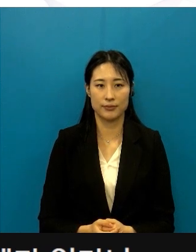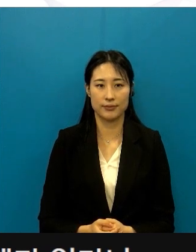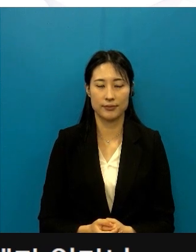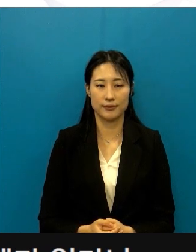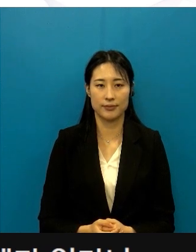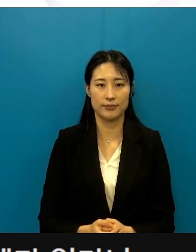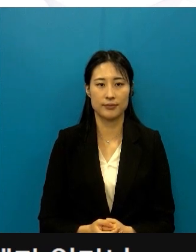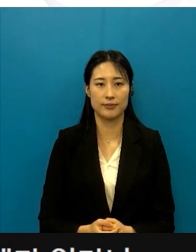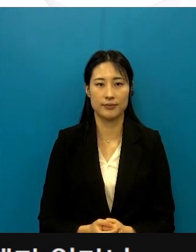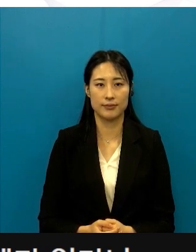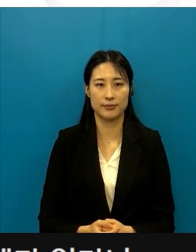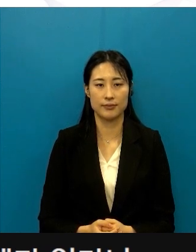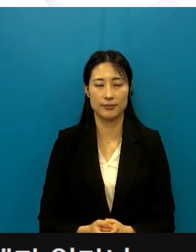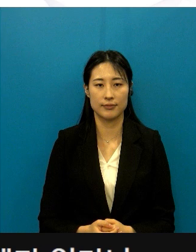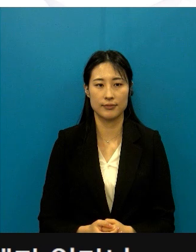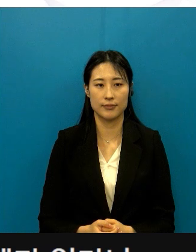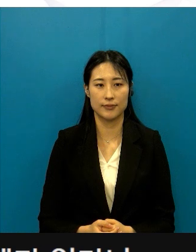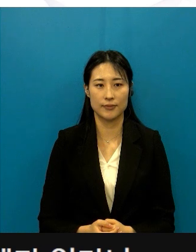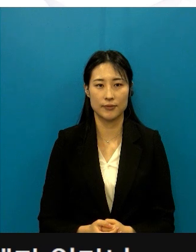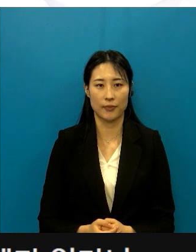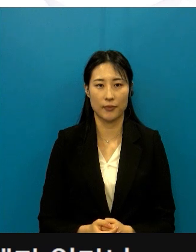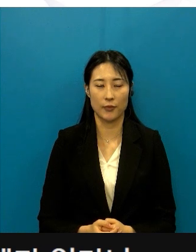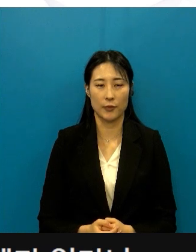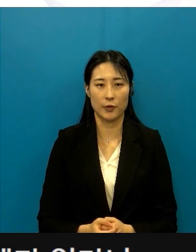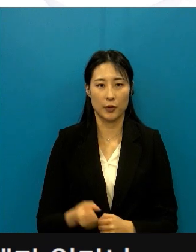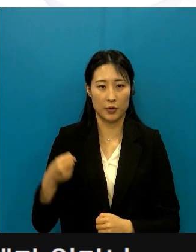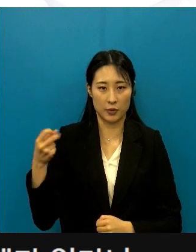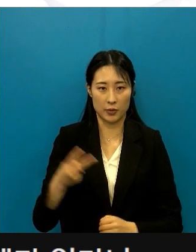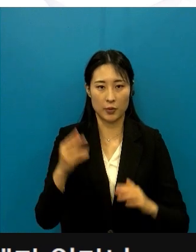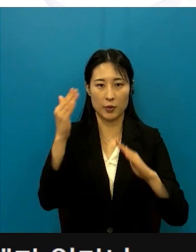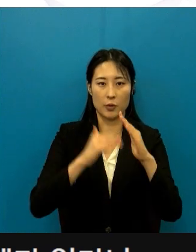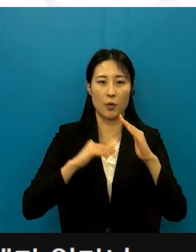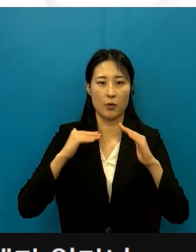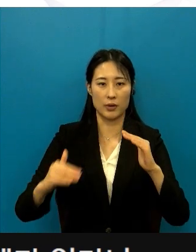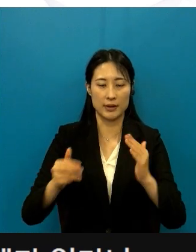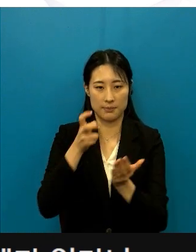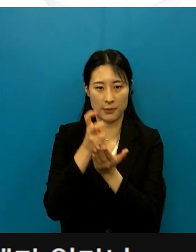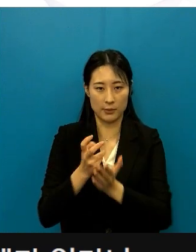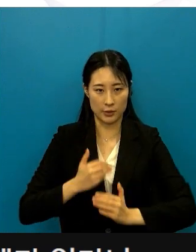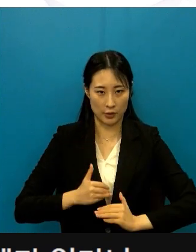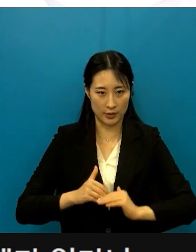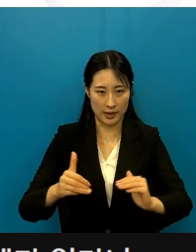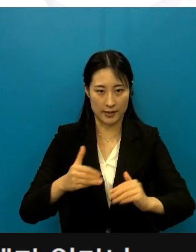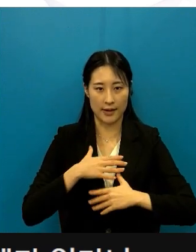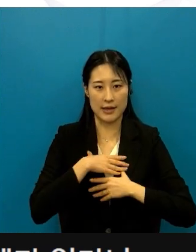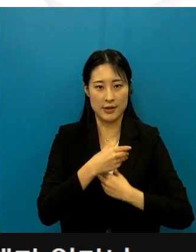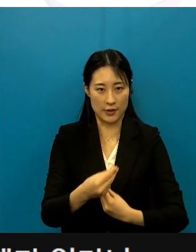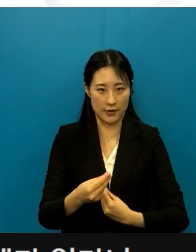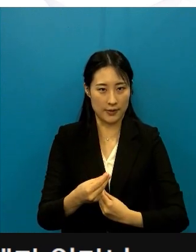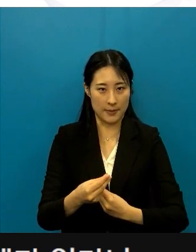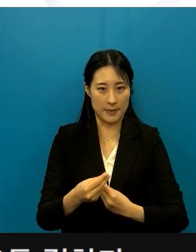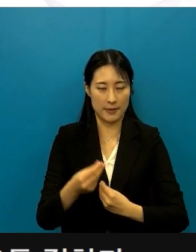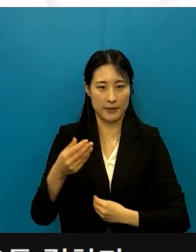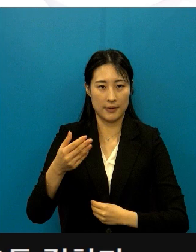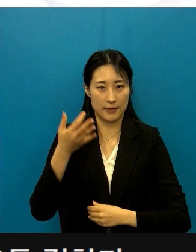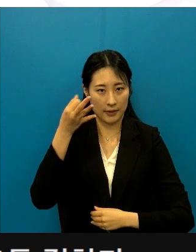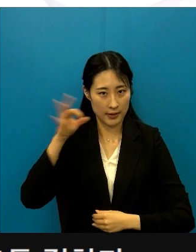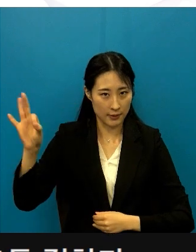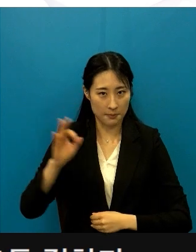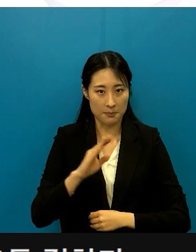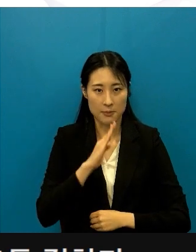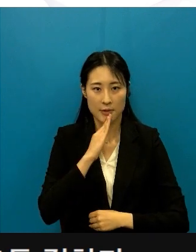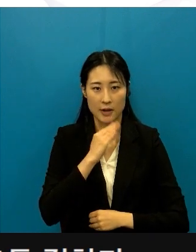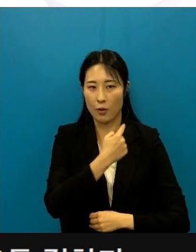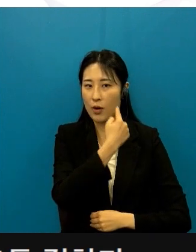the process is going safe, and abuse will be avoided.